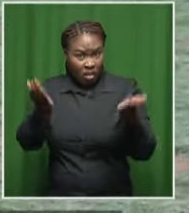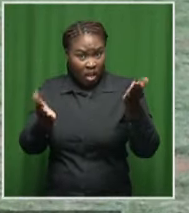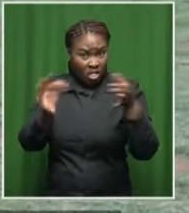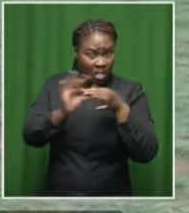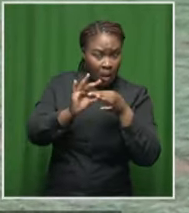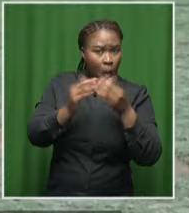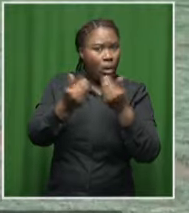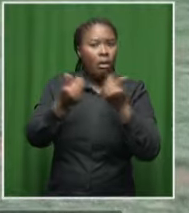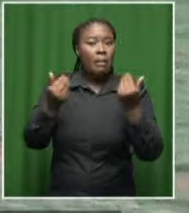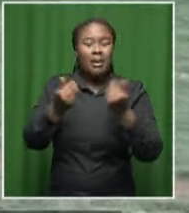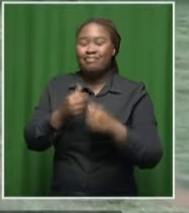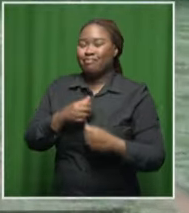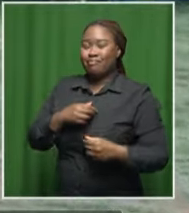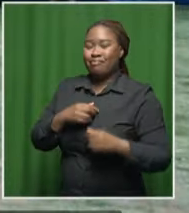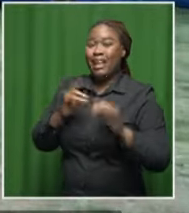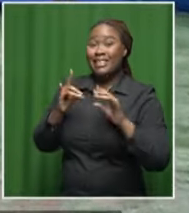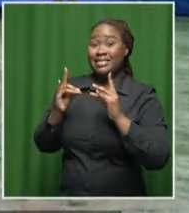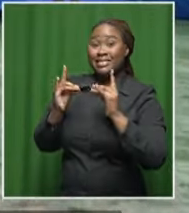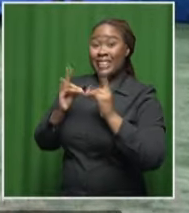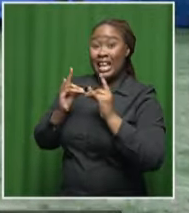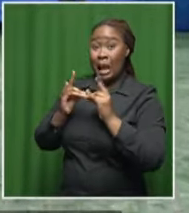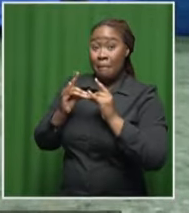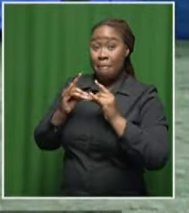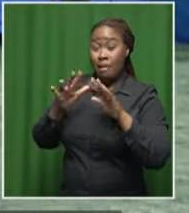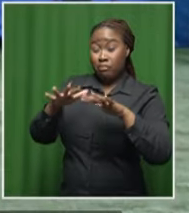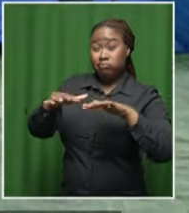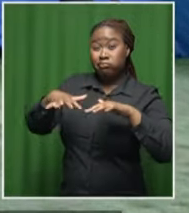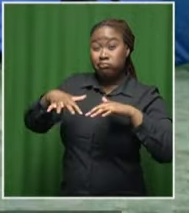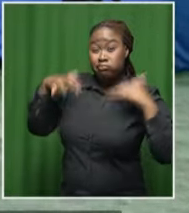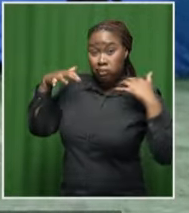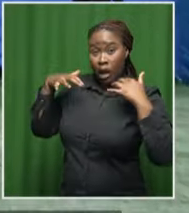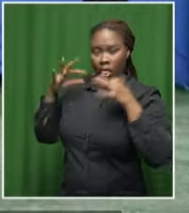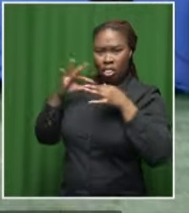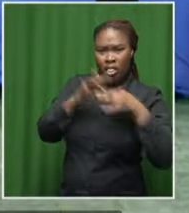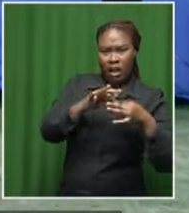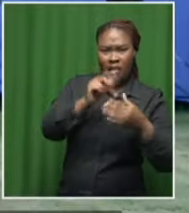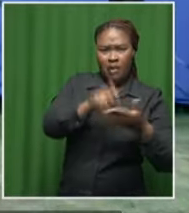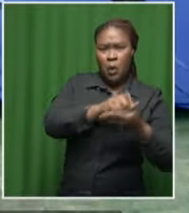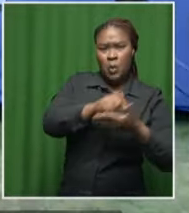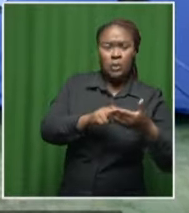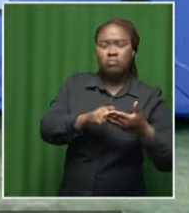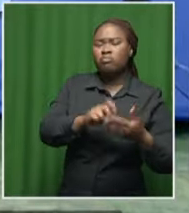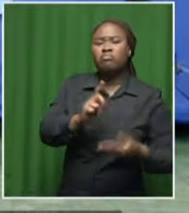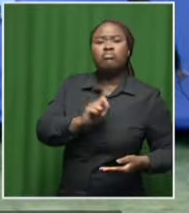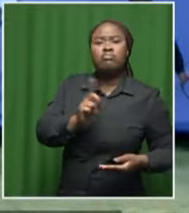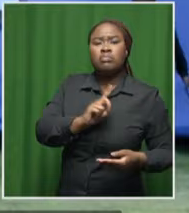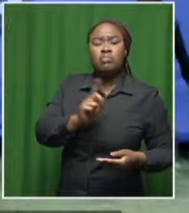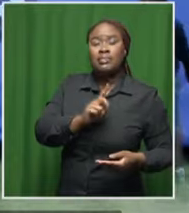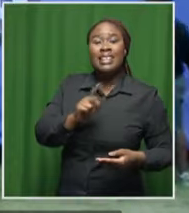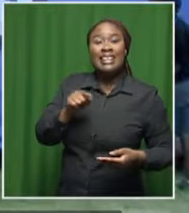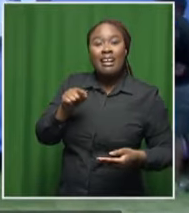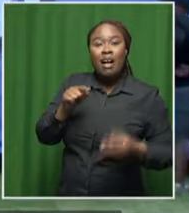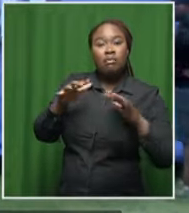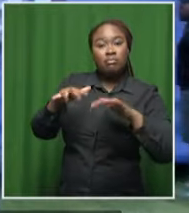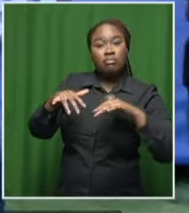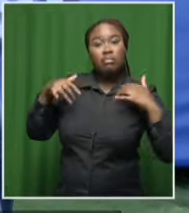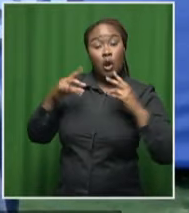do with the vote. Filling the stadium, as I said earlier on, is political psychology.